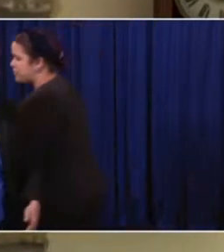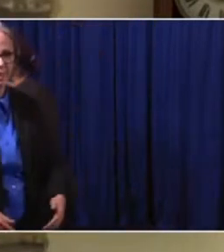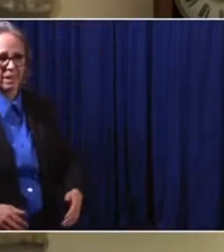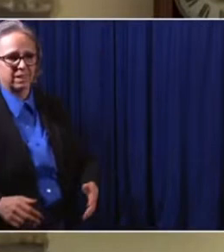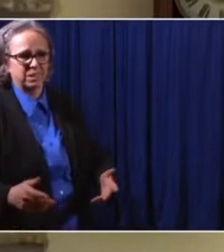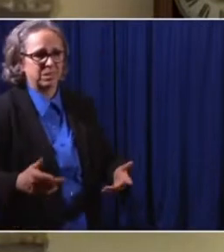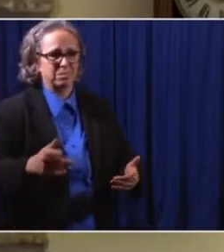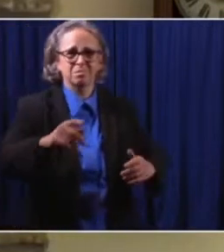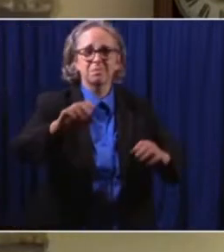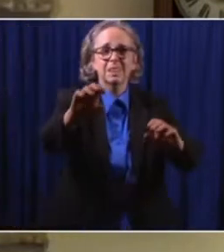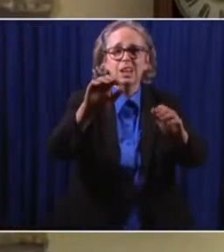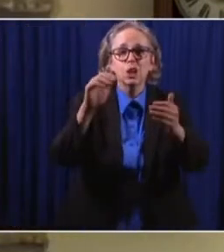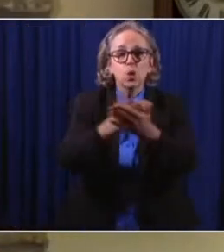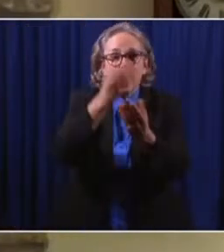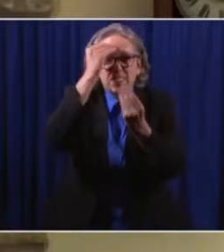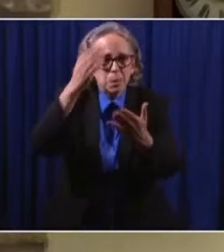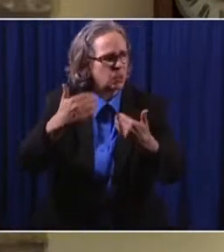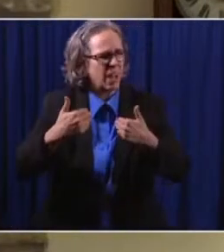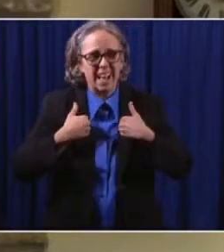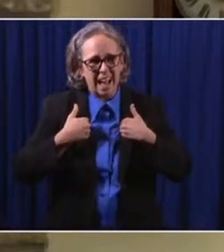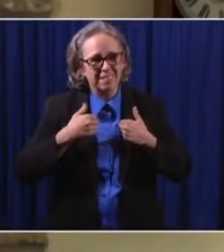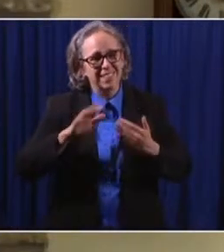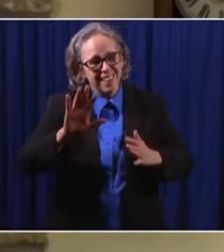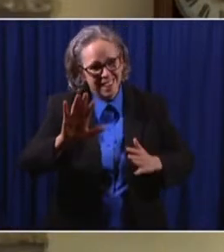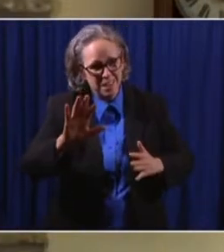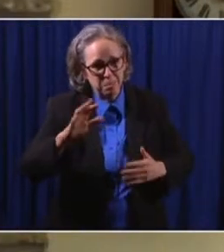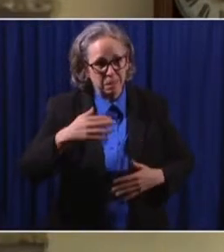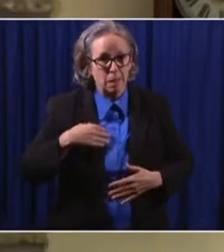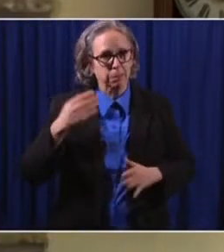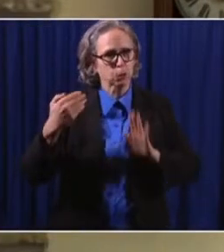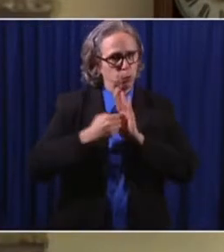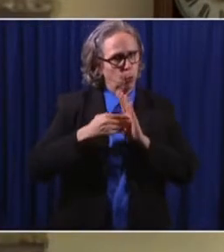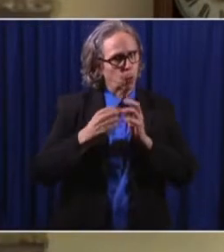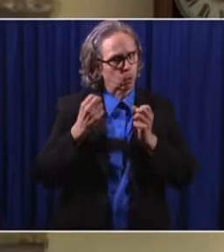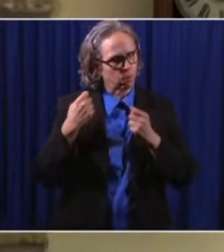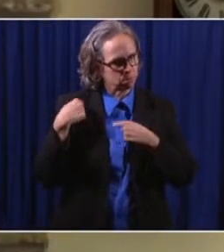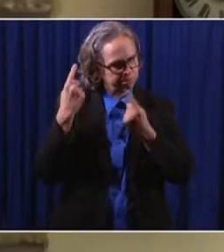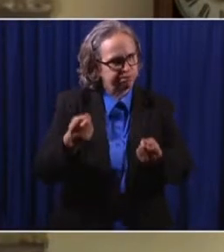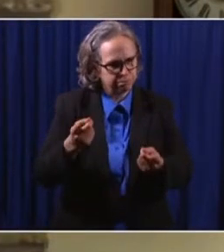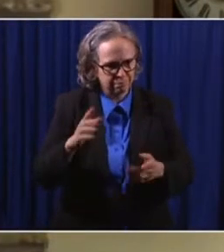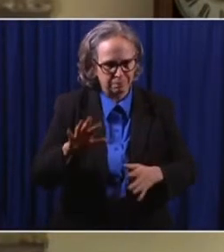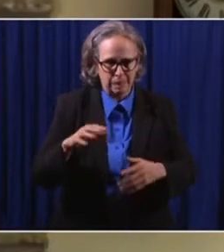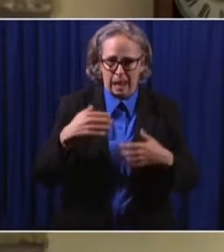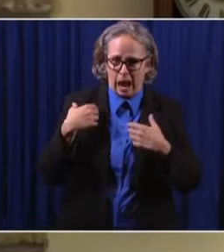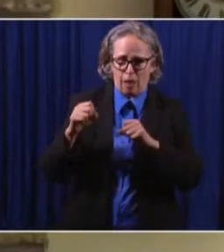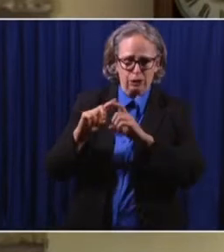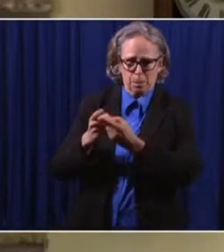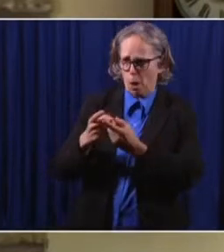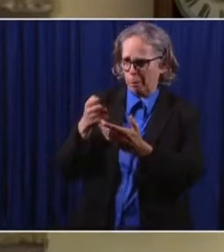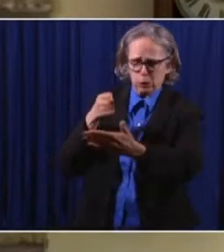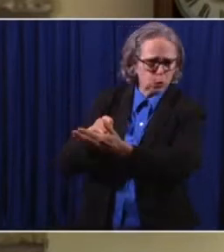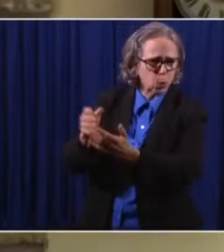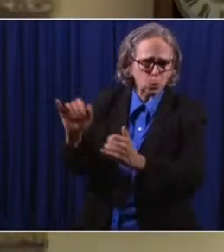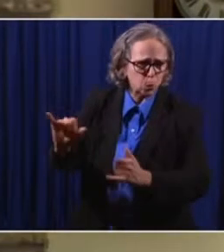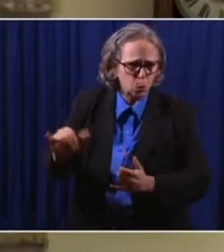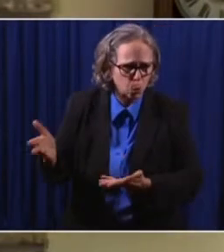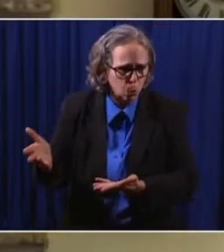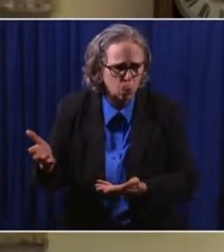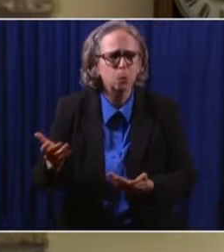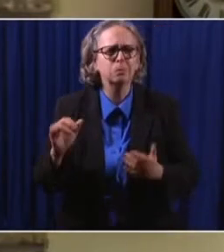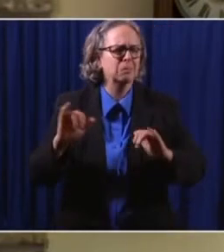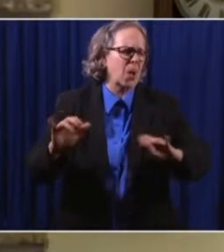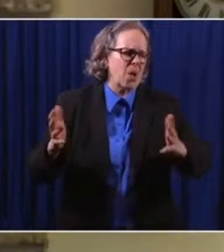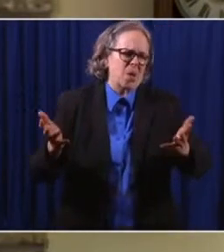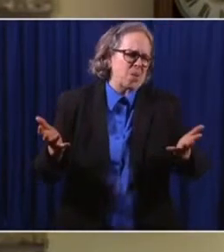I've been sued many, many times over this. The health department's been sued many, many times. I mean, I don't know how many. They've been in many